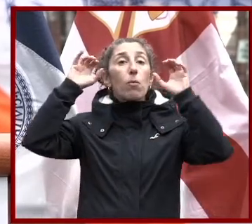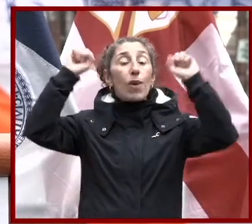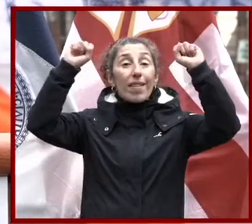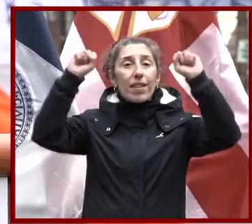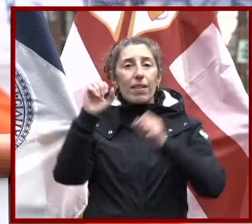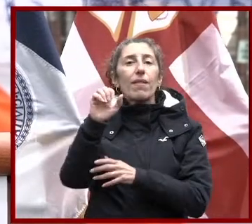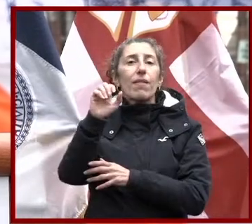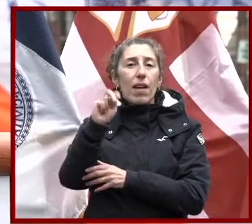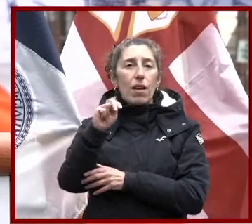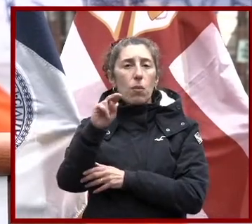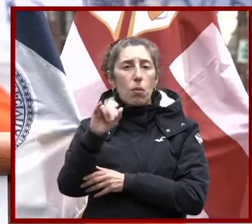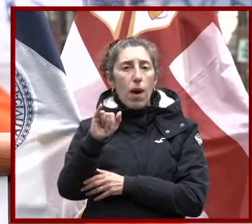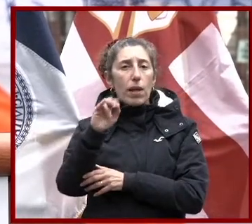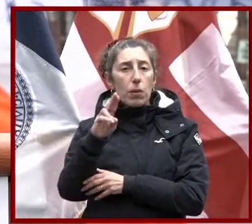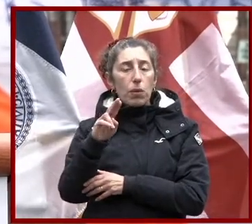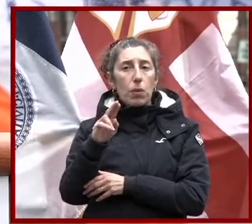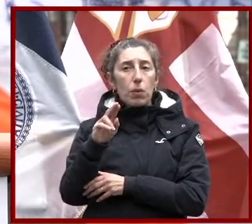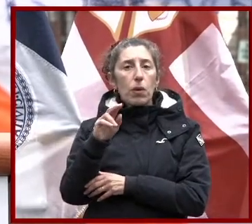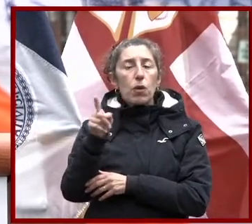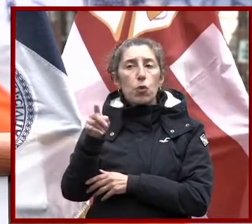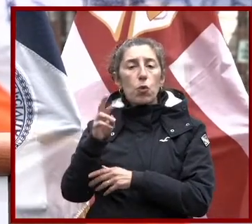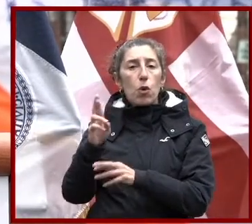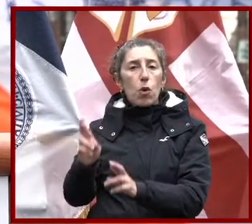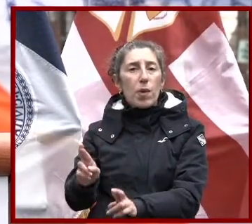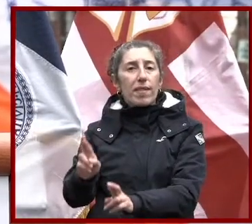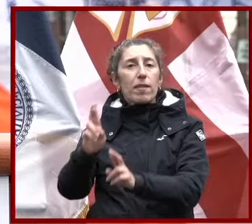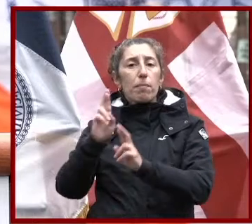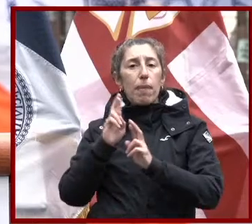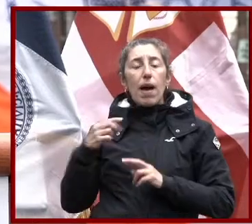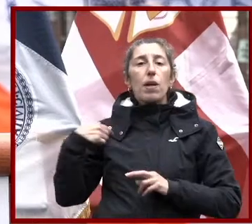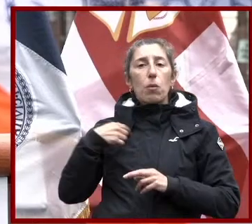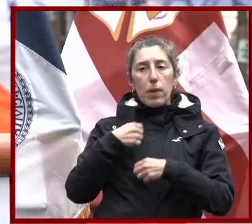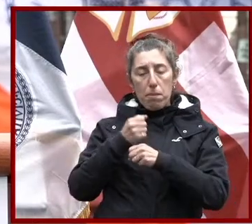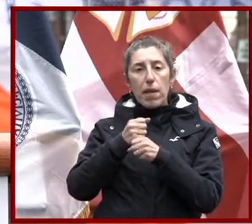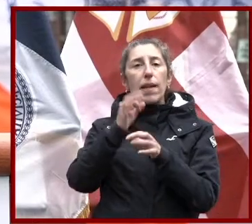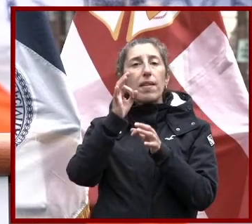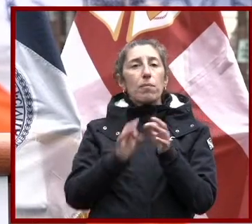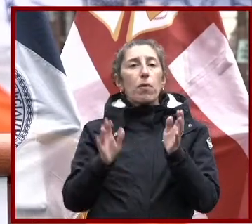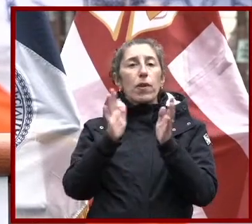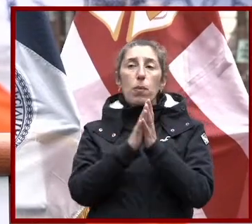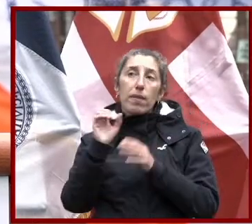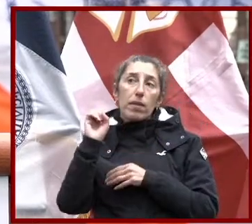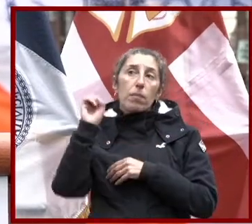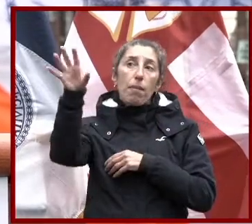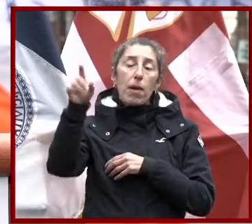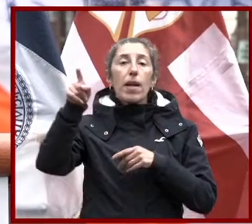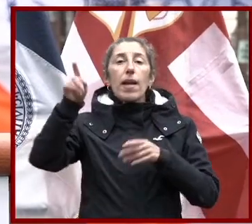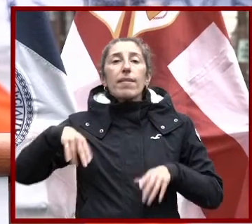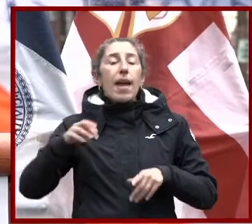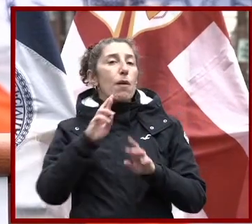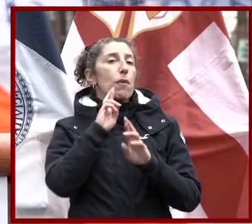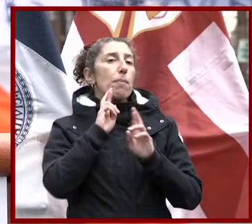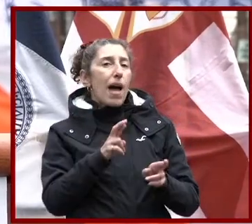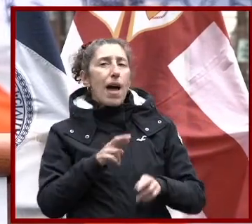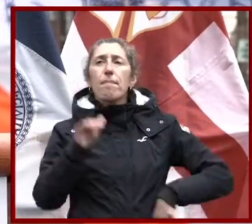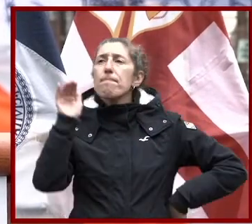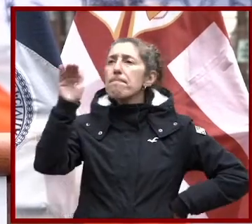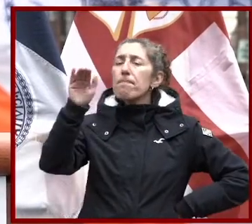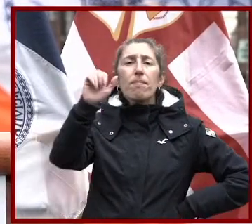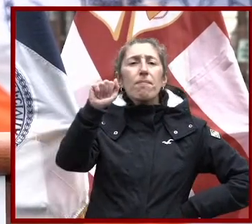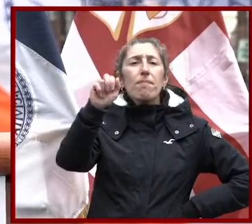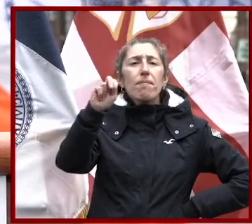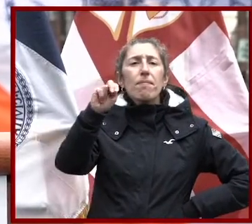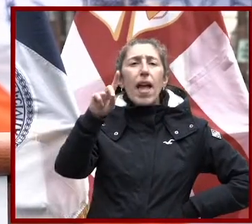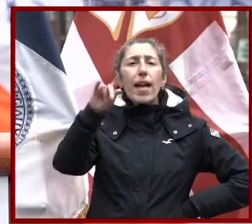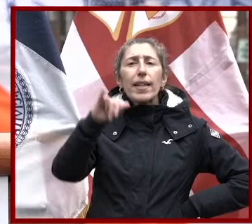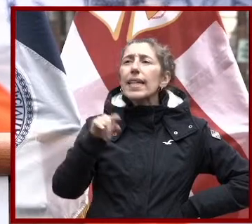NYU, to respond to our simple request. Andy, how much longer before you